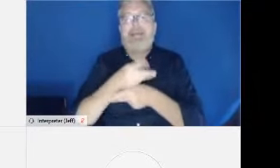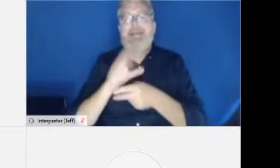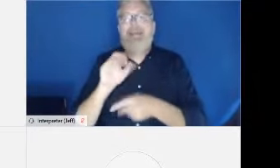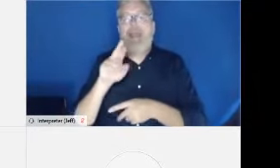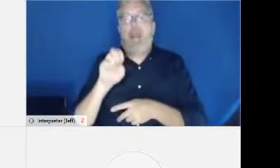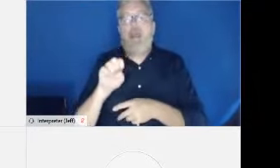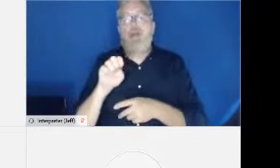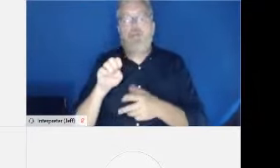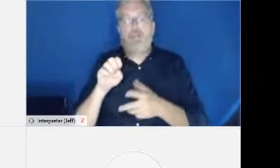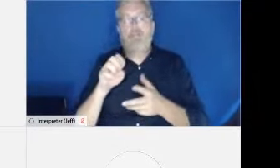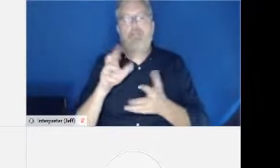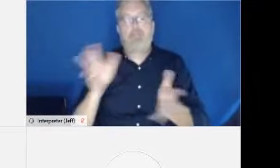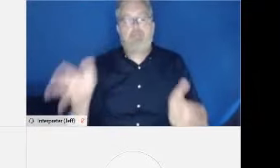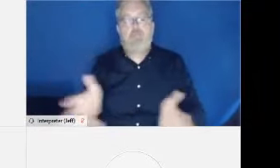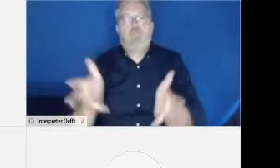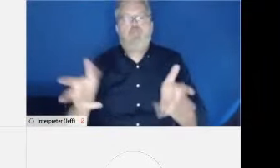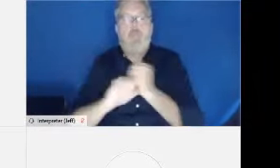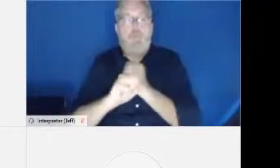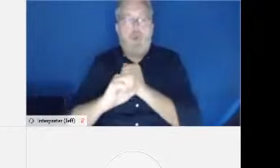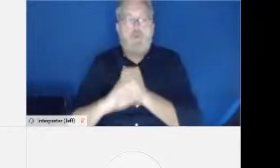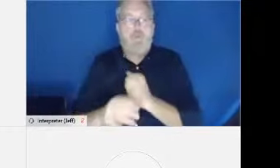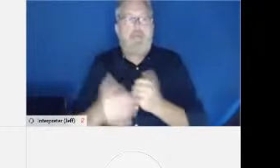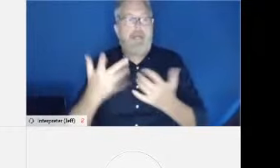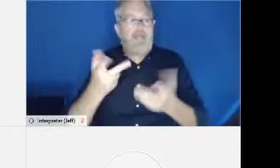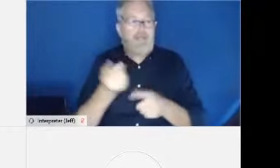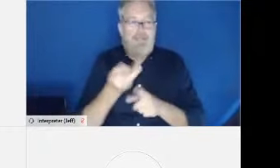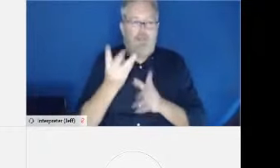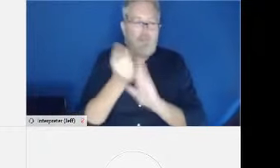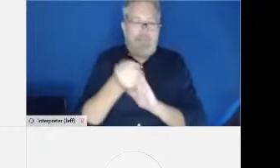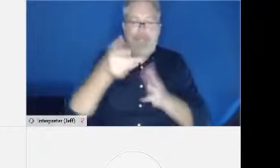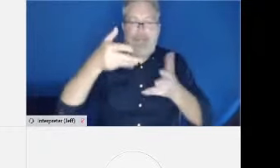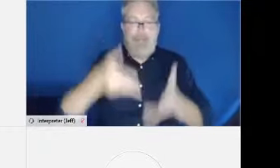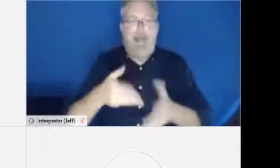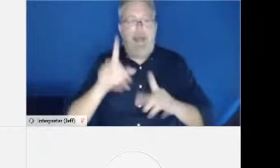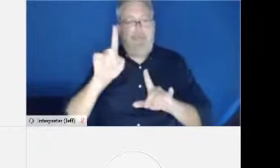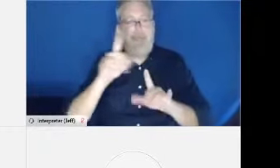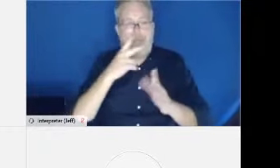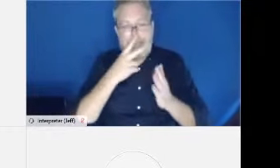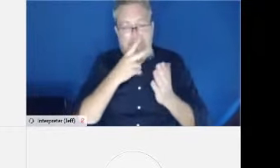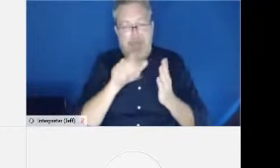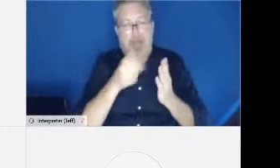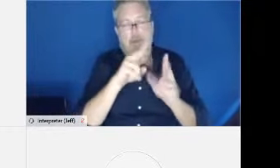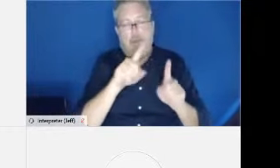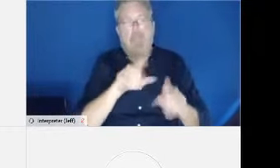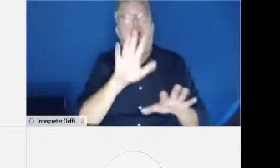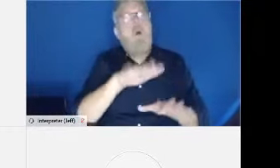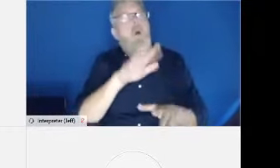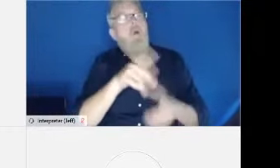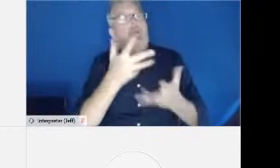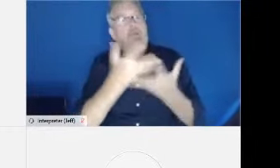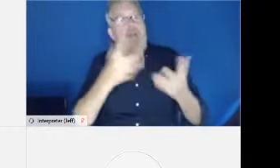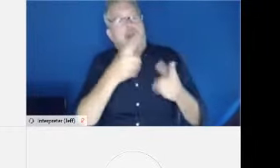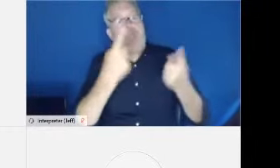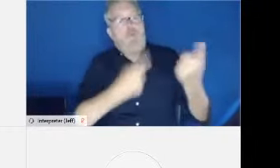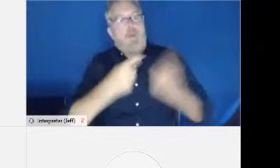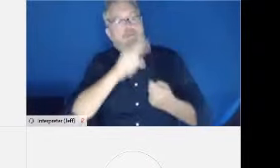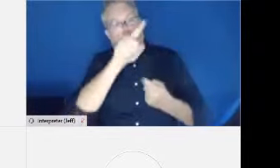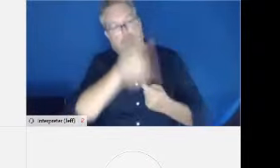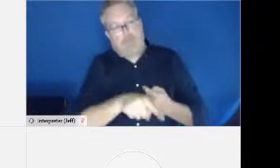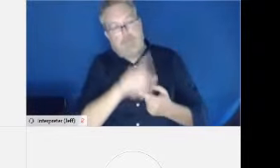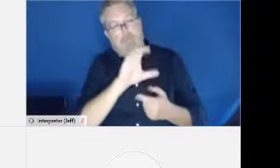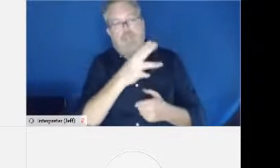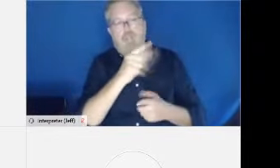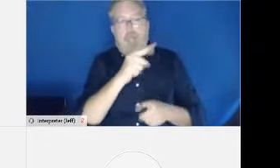have a few minutes left here. Let me see. There's a lot of conversation